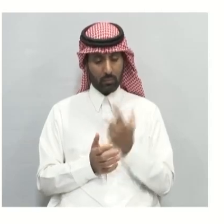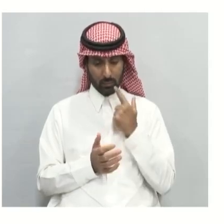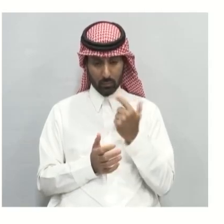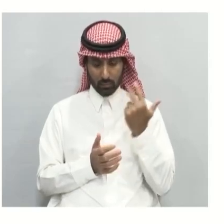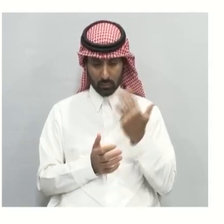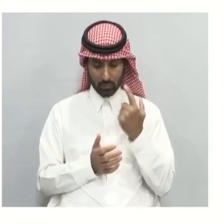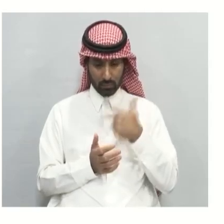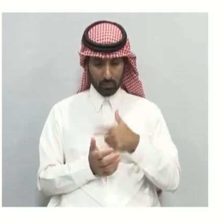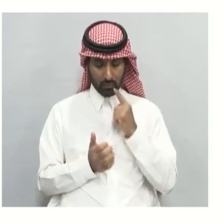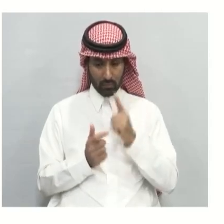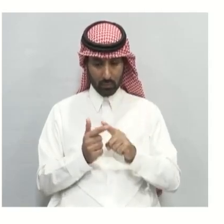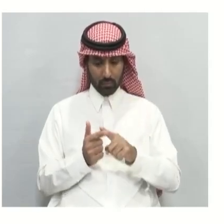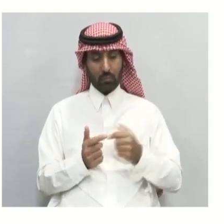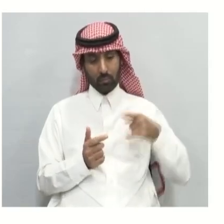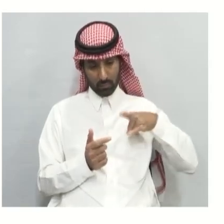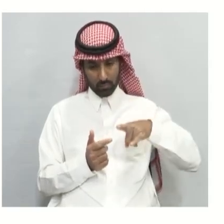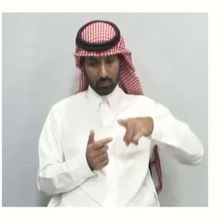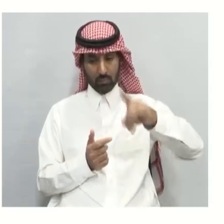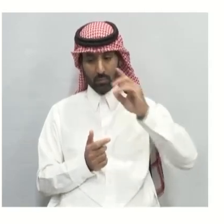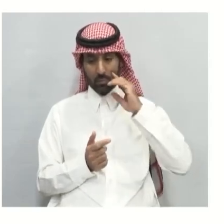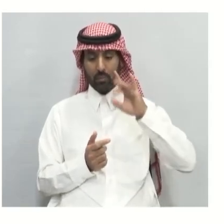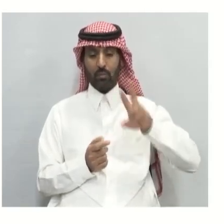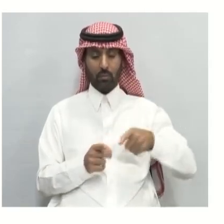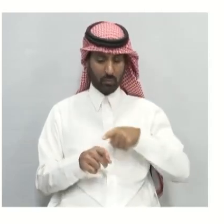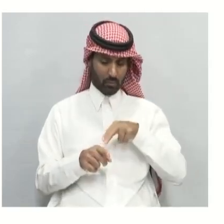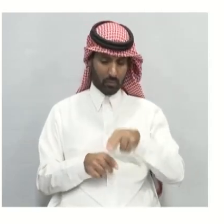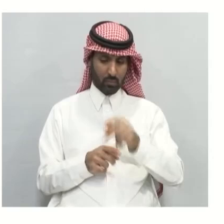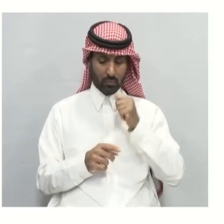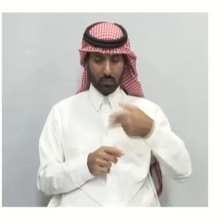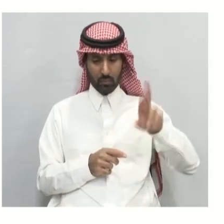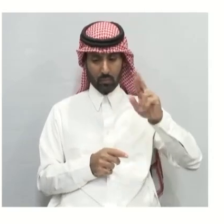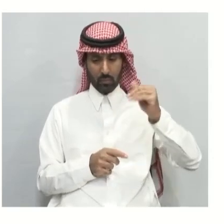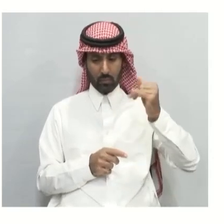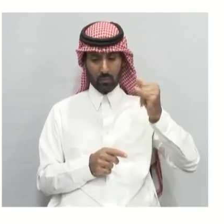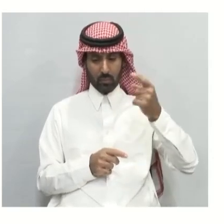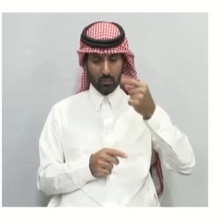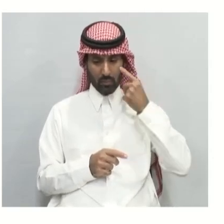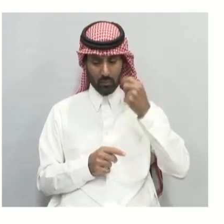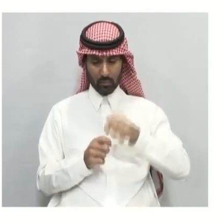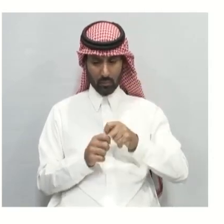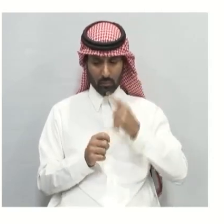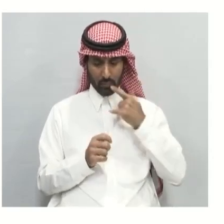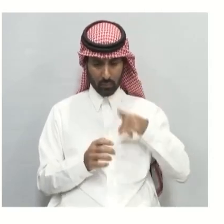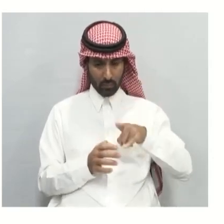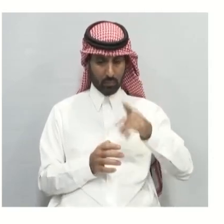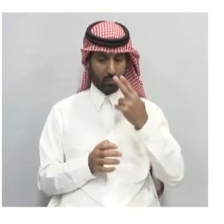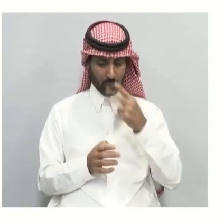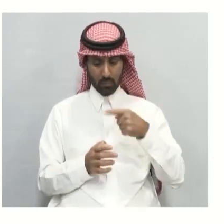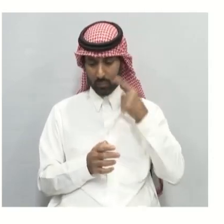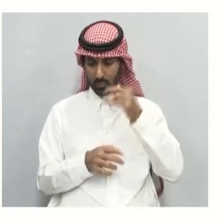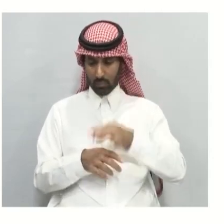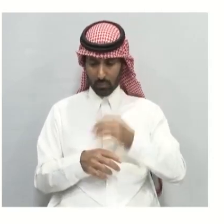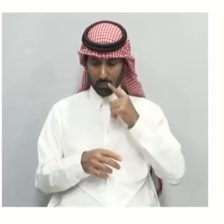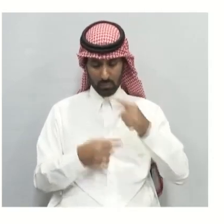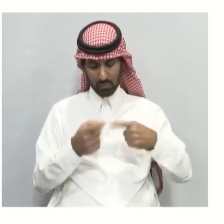Airplanes. If the Wright brothers hadn't invented the first successful airplane, people might still be